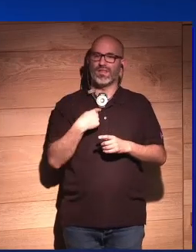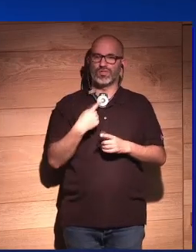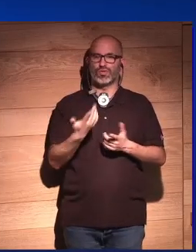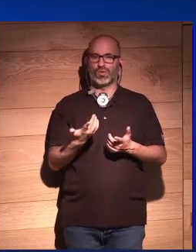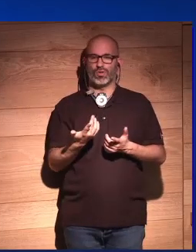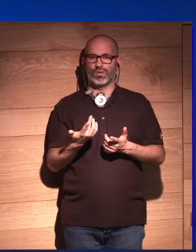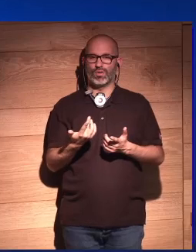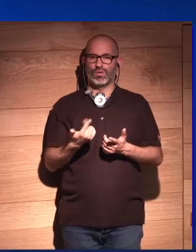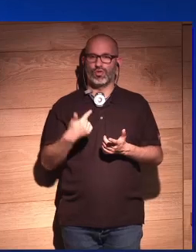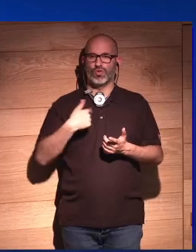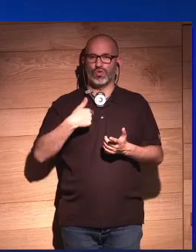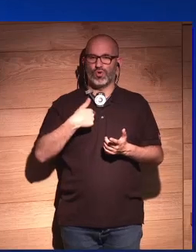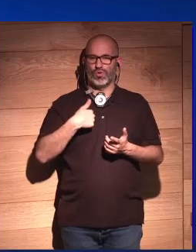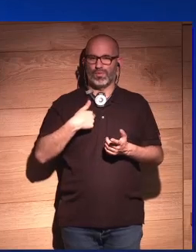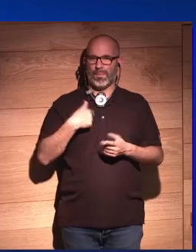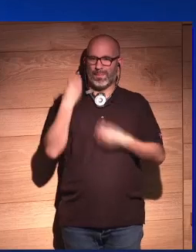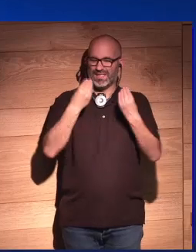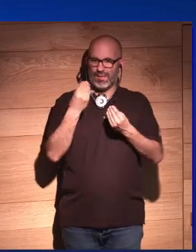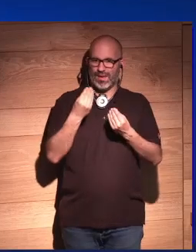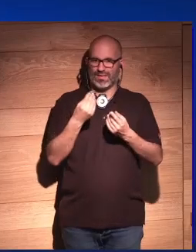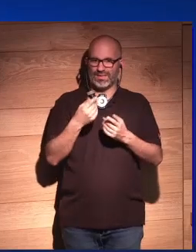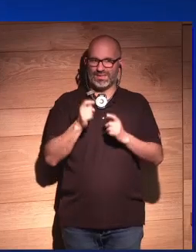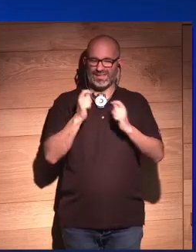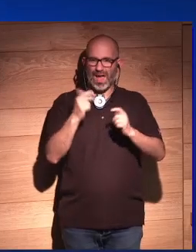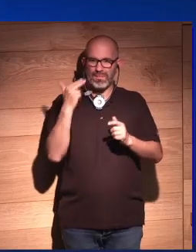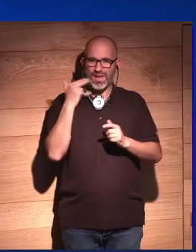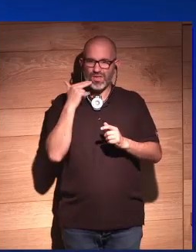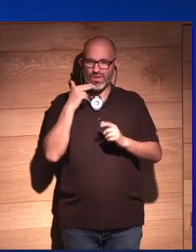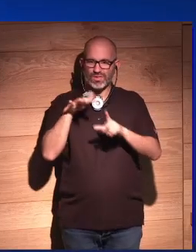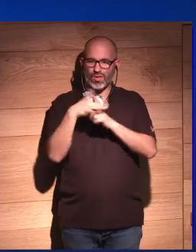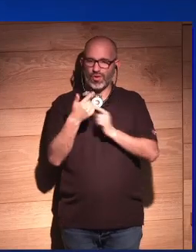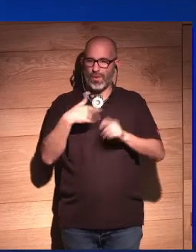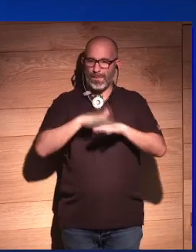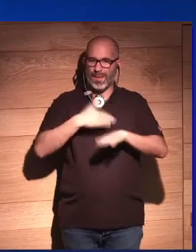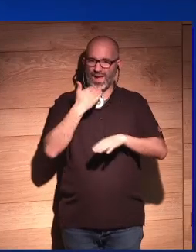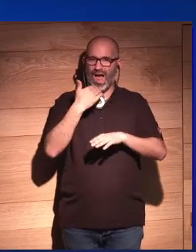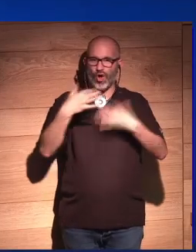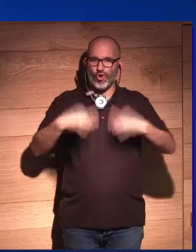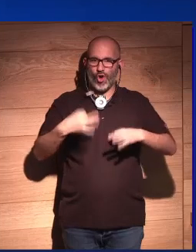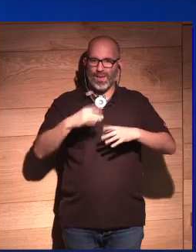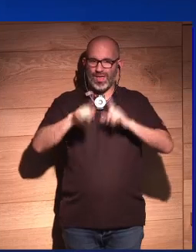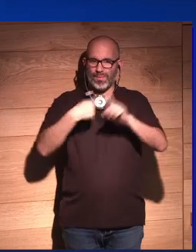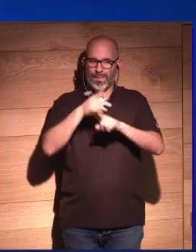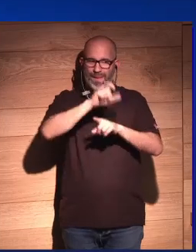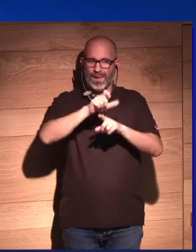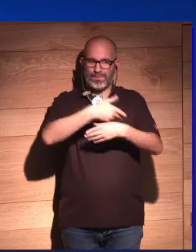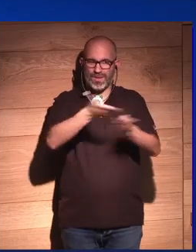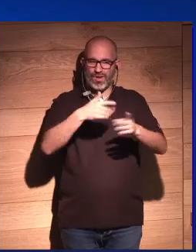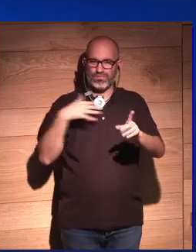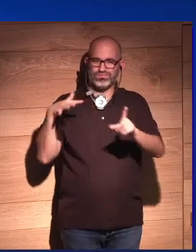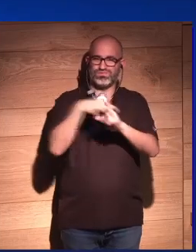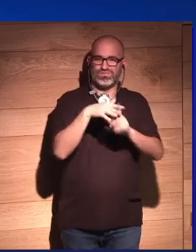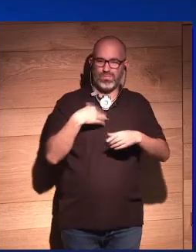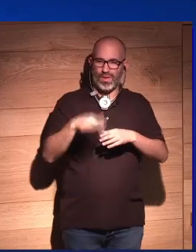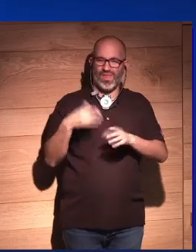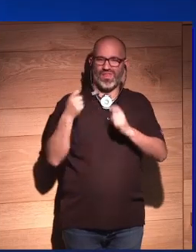simple thing that I was doing was really what I thought was simple was so injurious. That's definitely, and that was one of the earlier pieces.